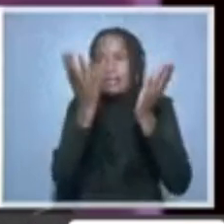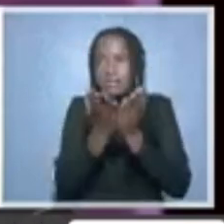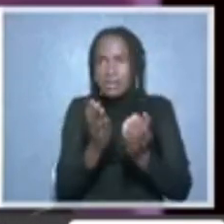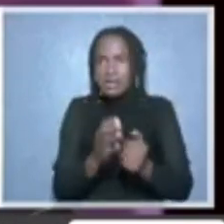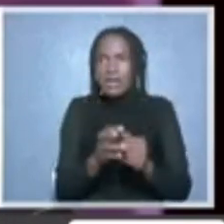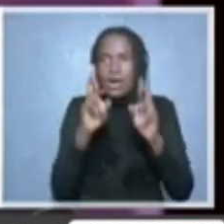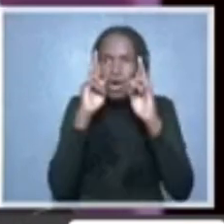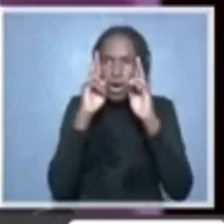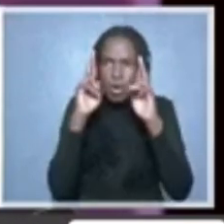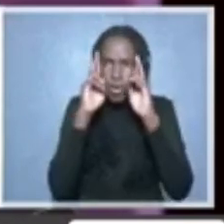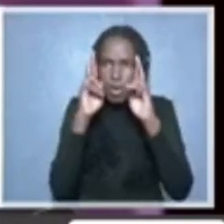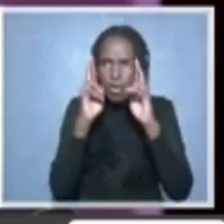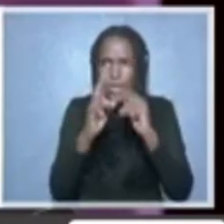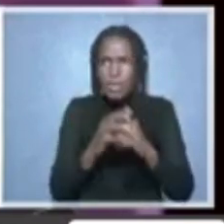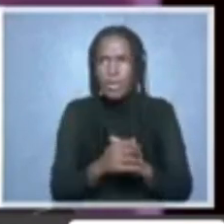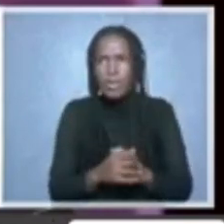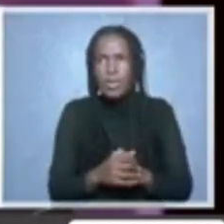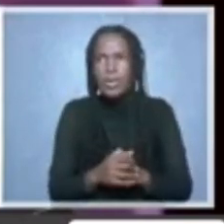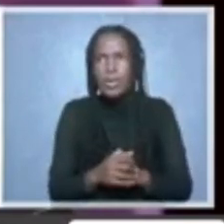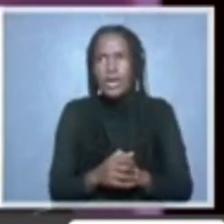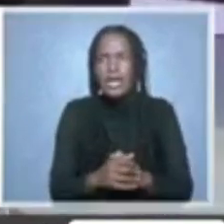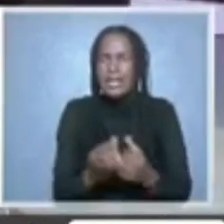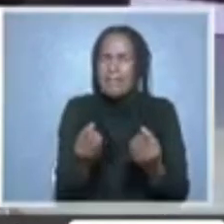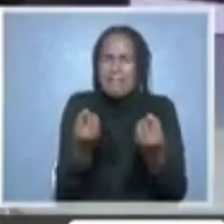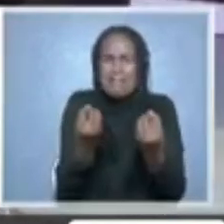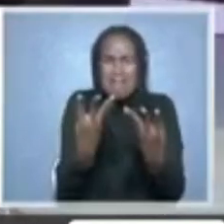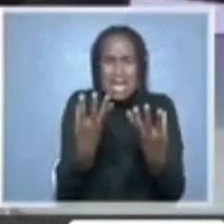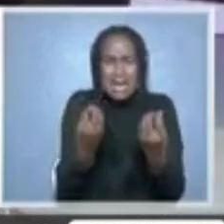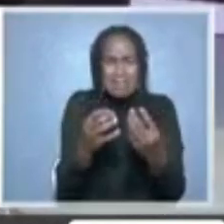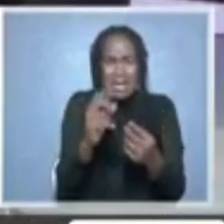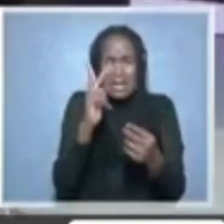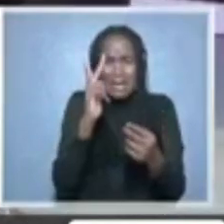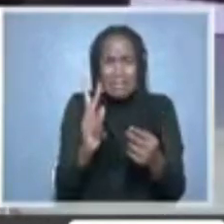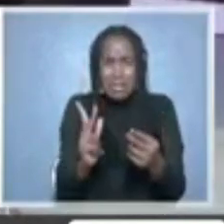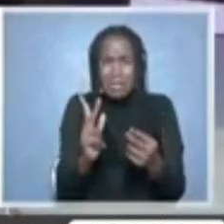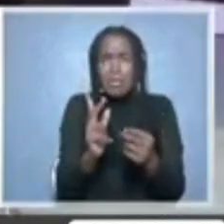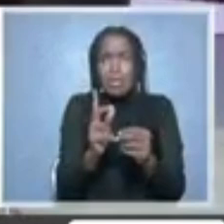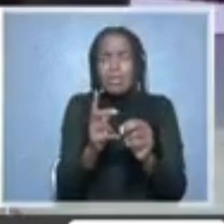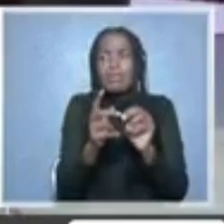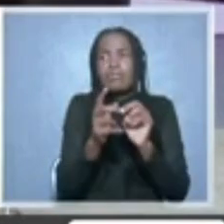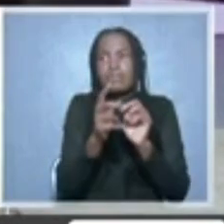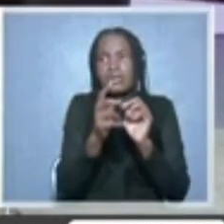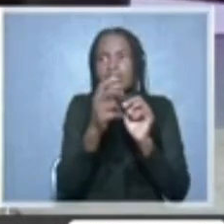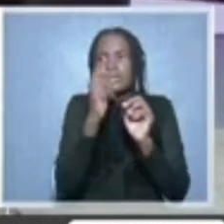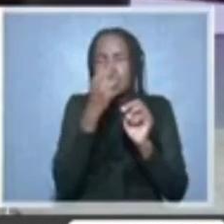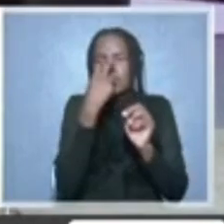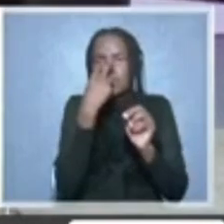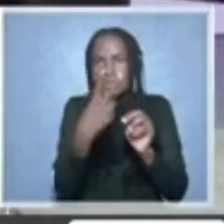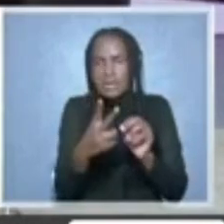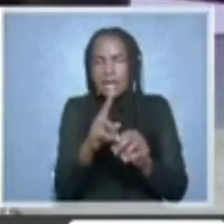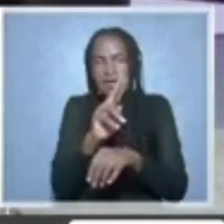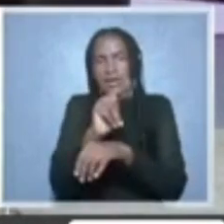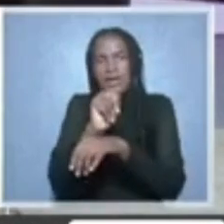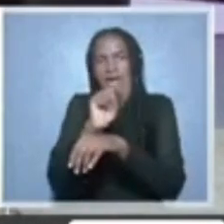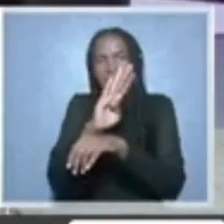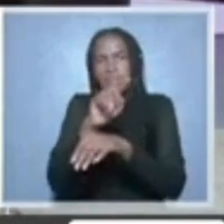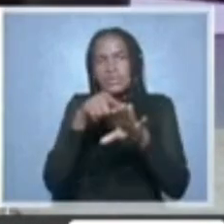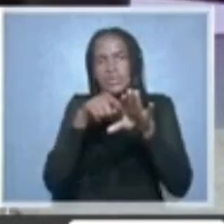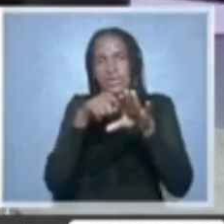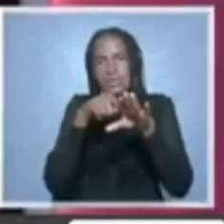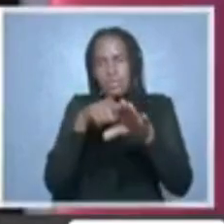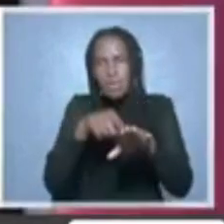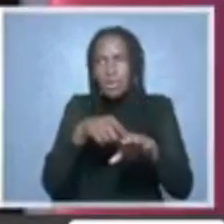we're hoping to reach millions of those and even beyond. Oh, that's fantastic news. Thank you very much. Thank you so much. Thank